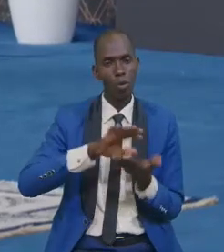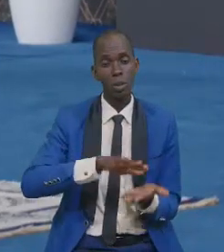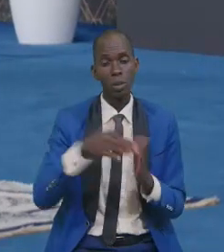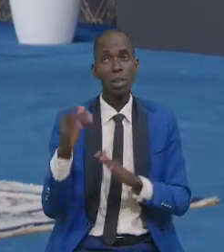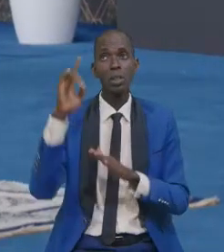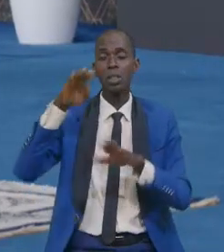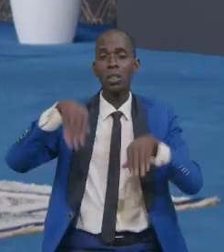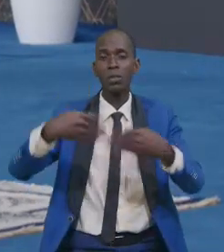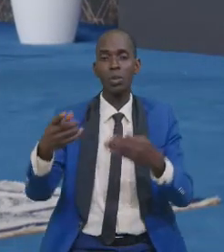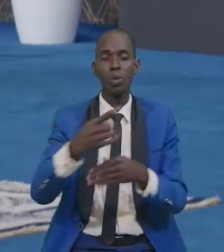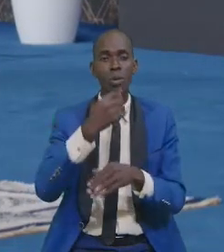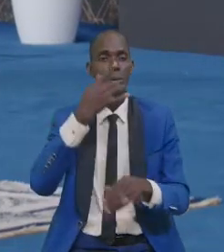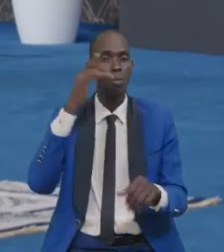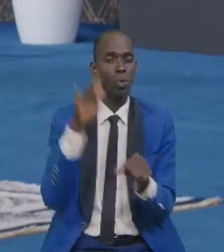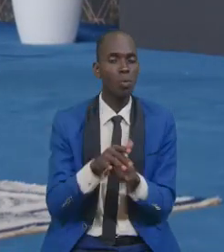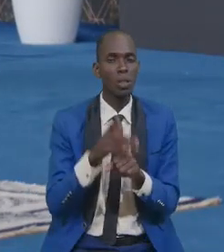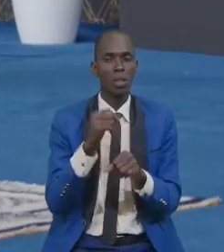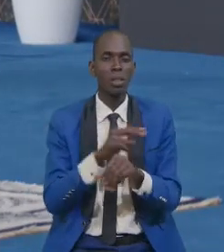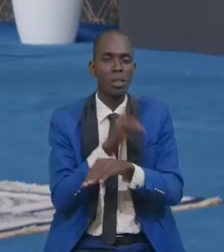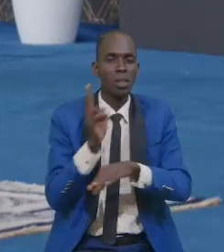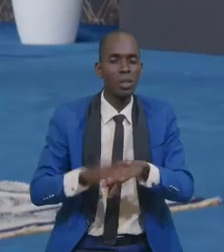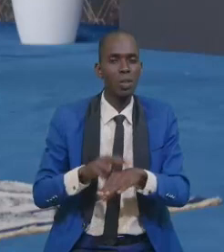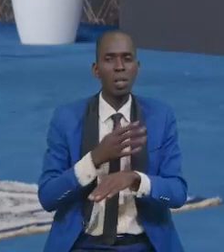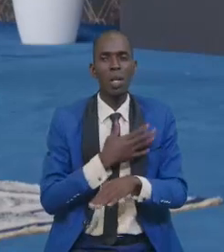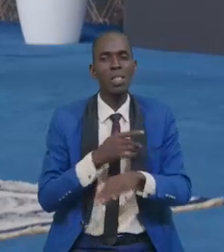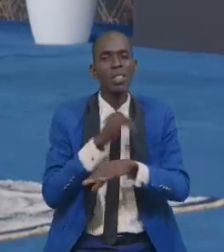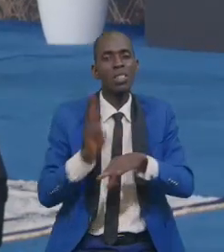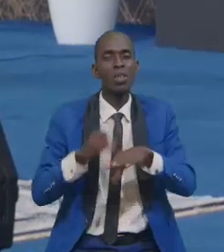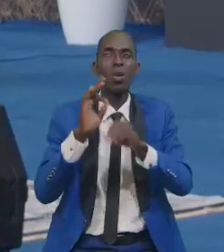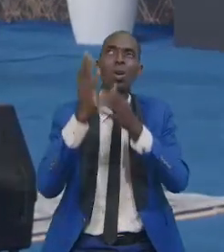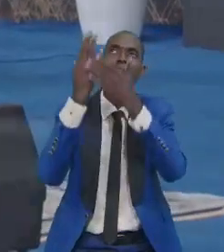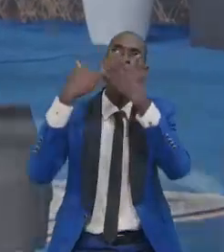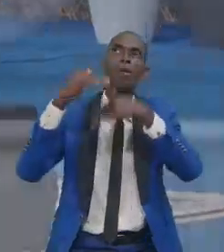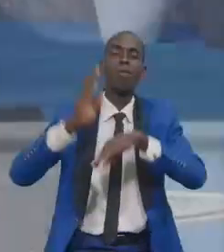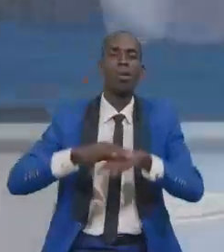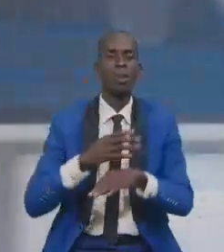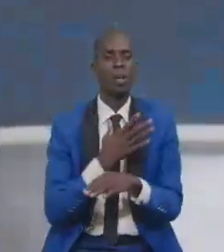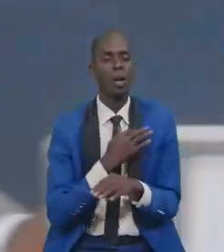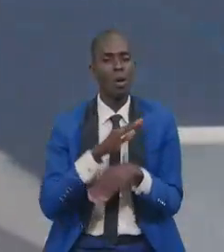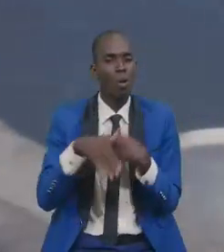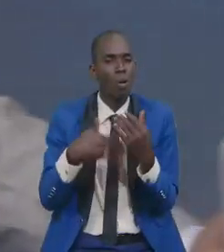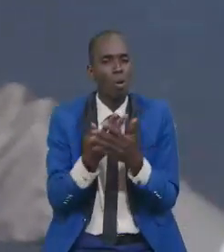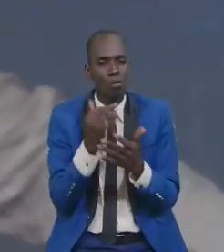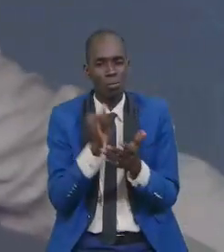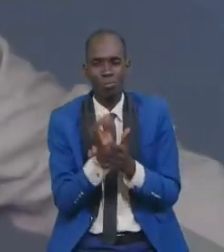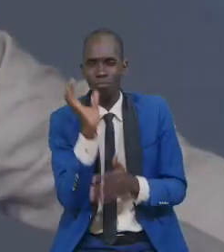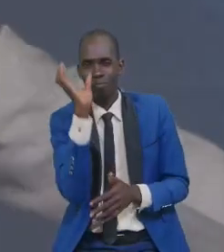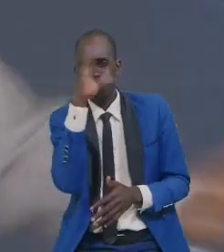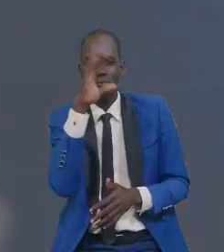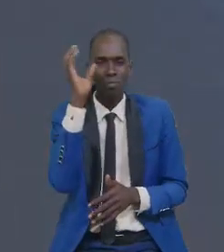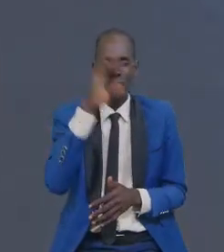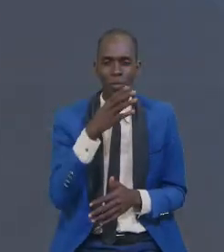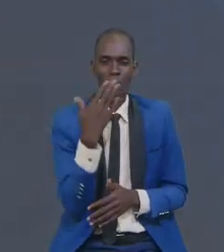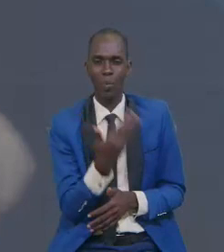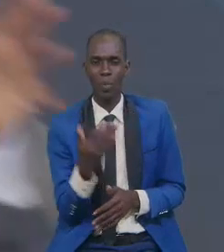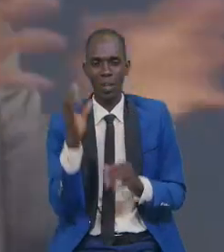he's giving you the nature, and the nature of heaven. And all those strangers, you block them away from